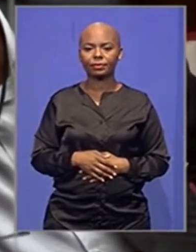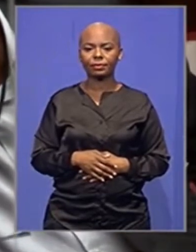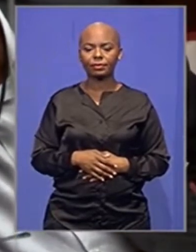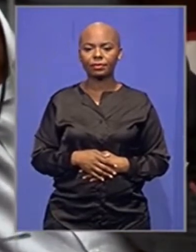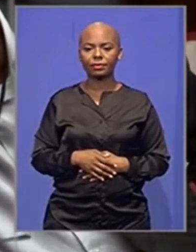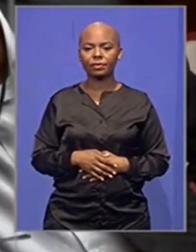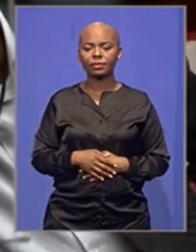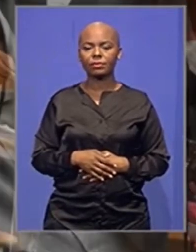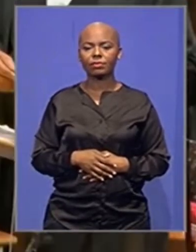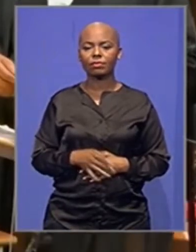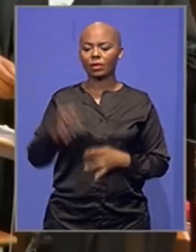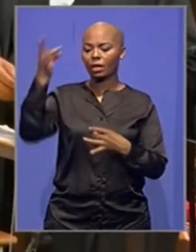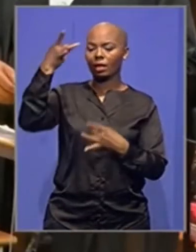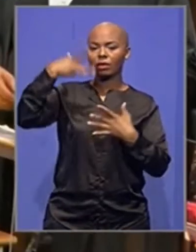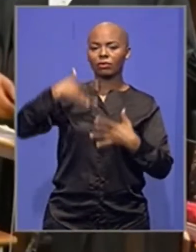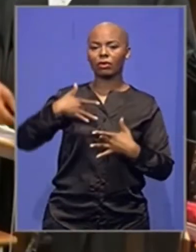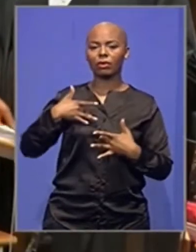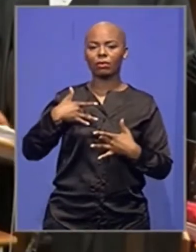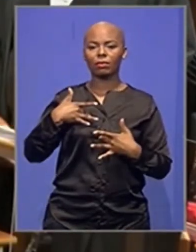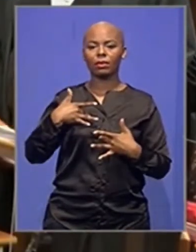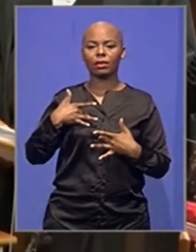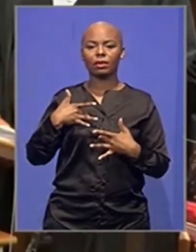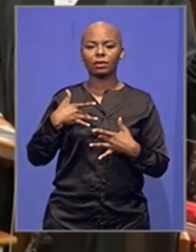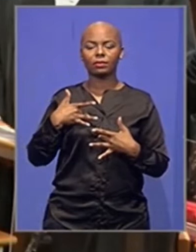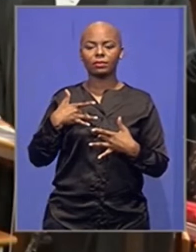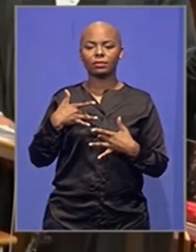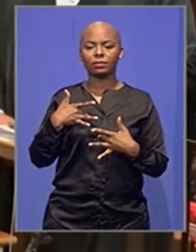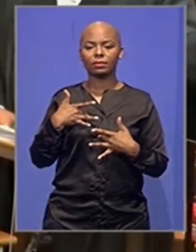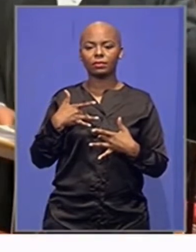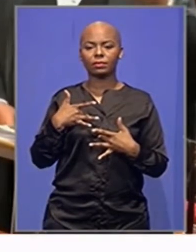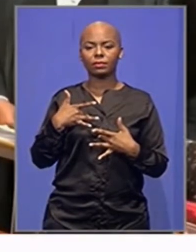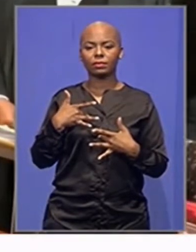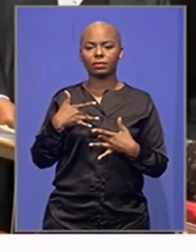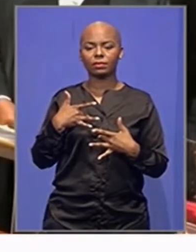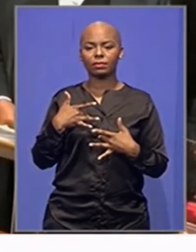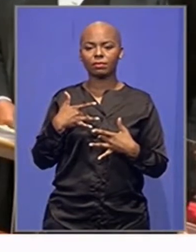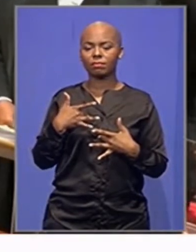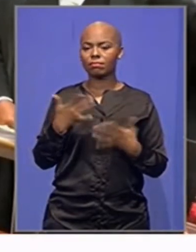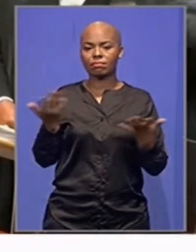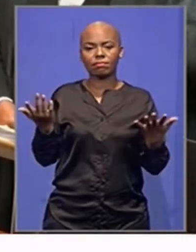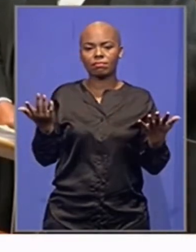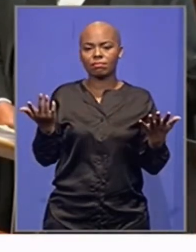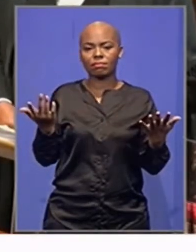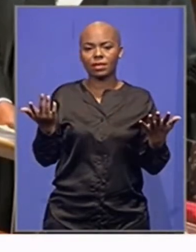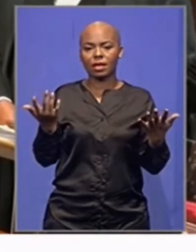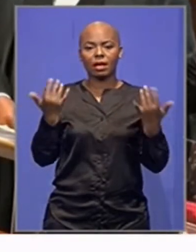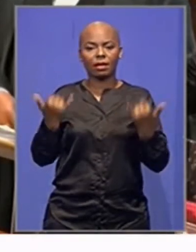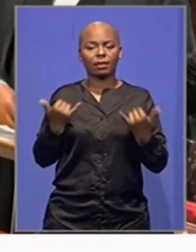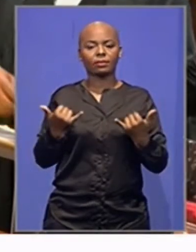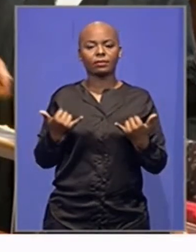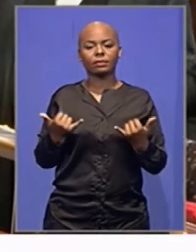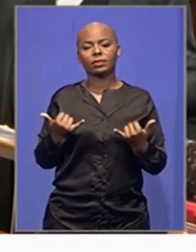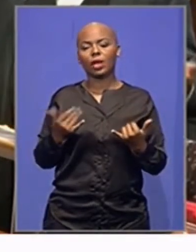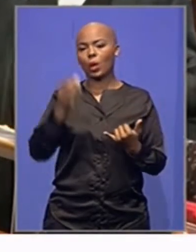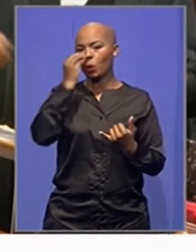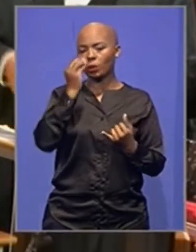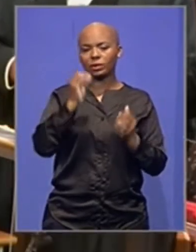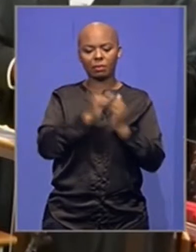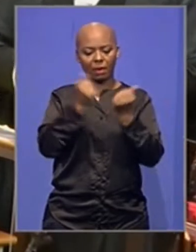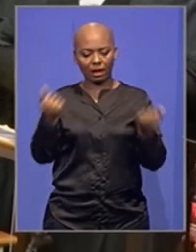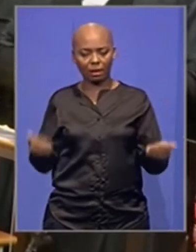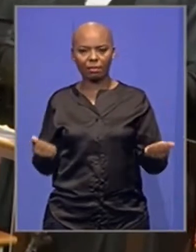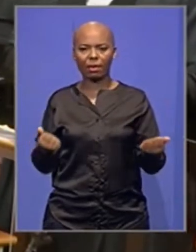told that, you know, I cannot even count the newspaper articles or